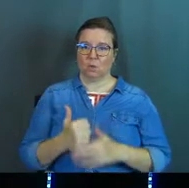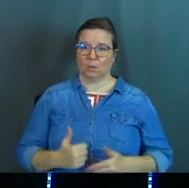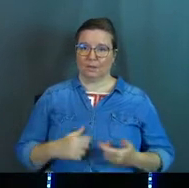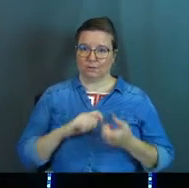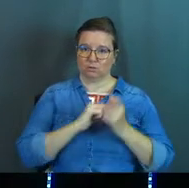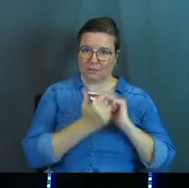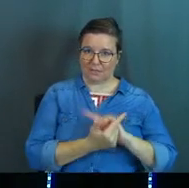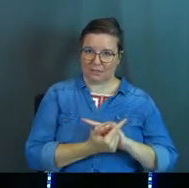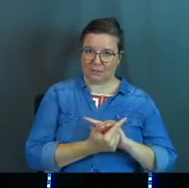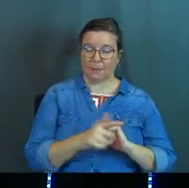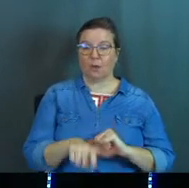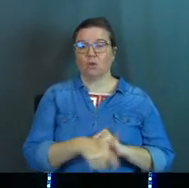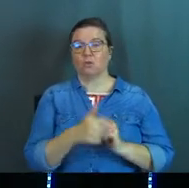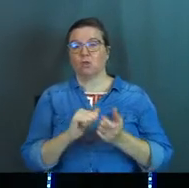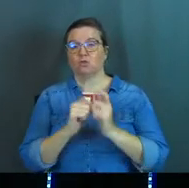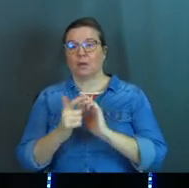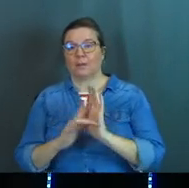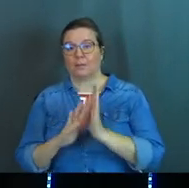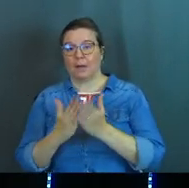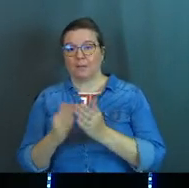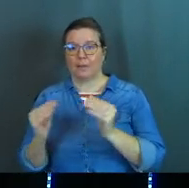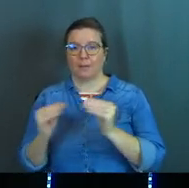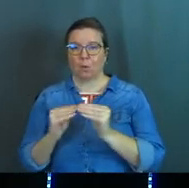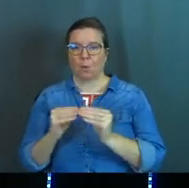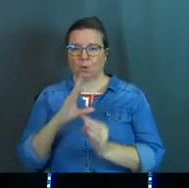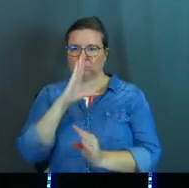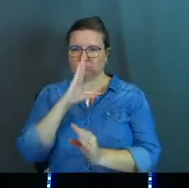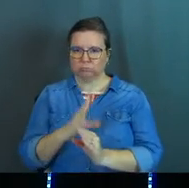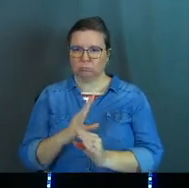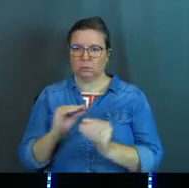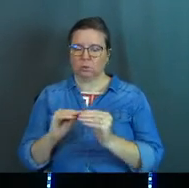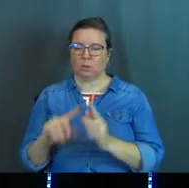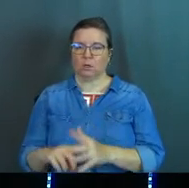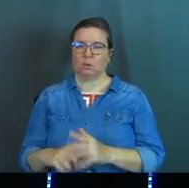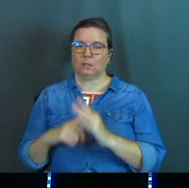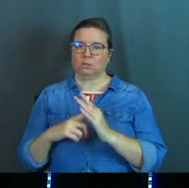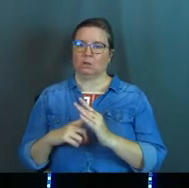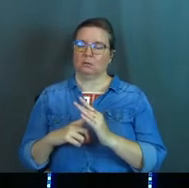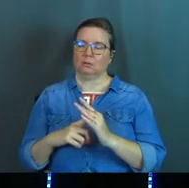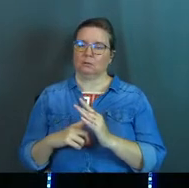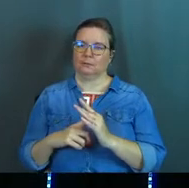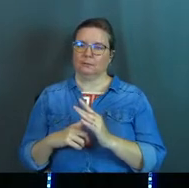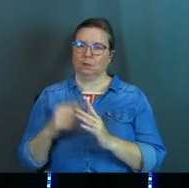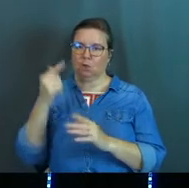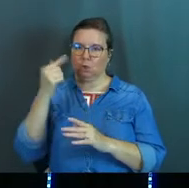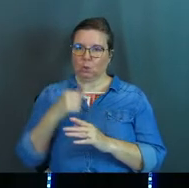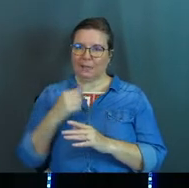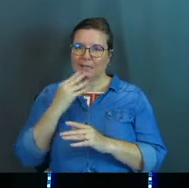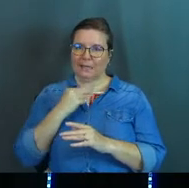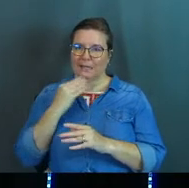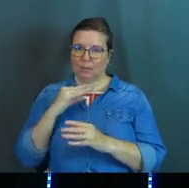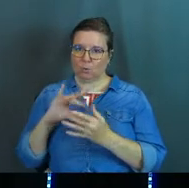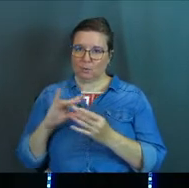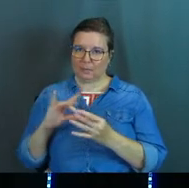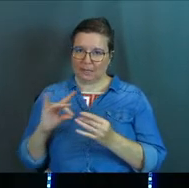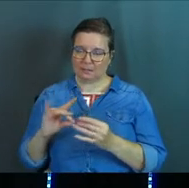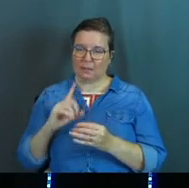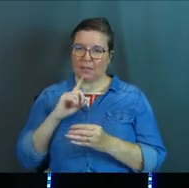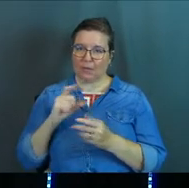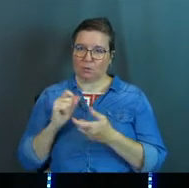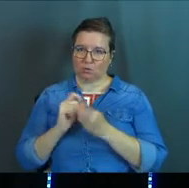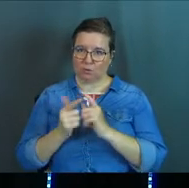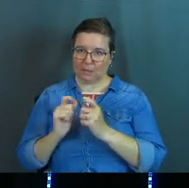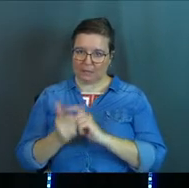translation. But there are other translations that are much more literal and much more close to the original Greek and Hebrew texts that